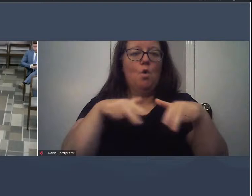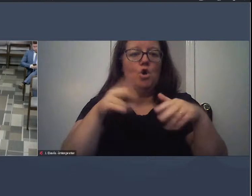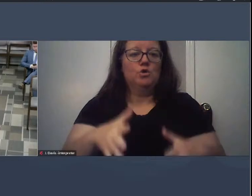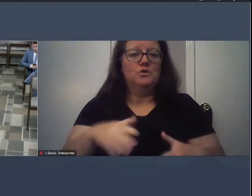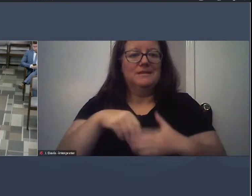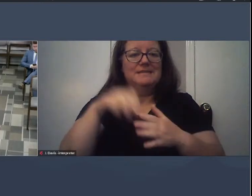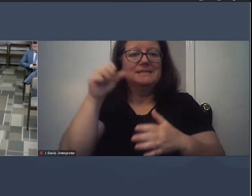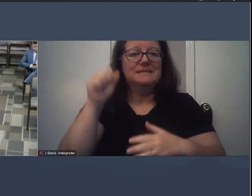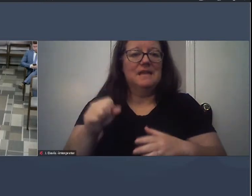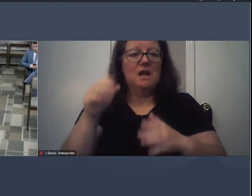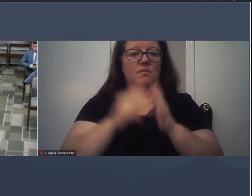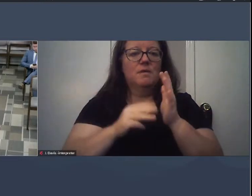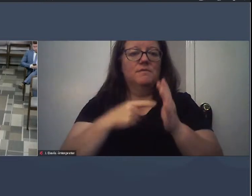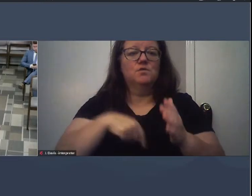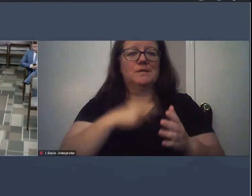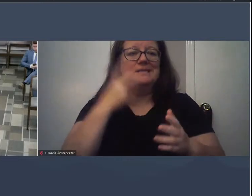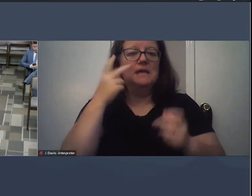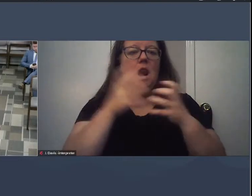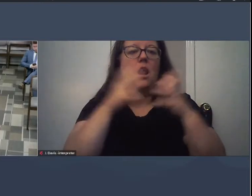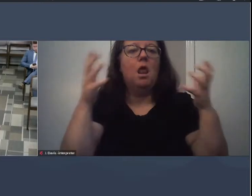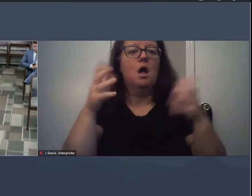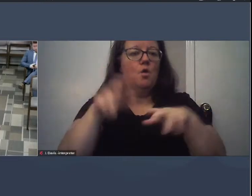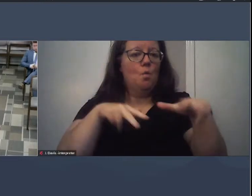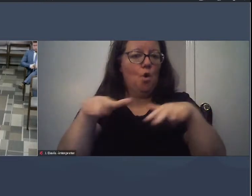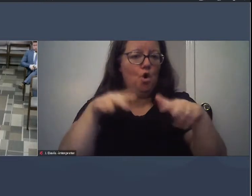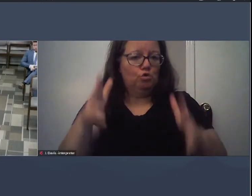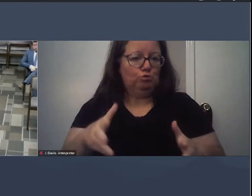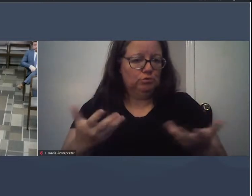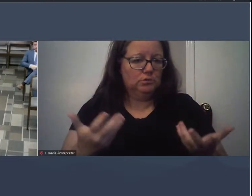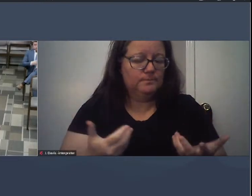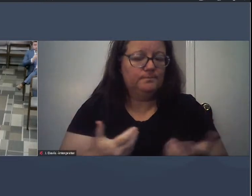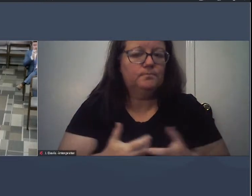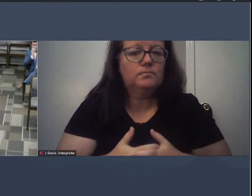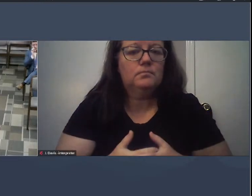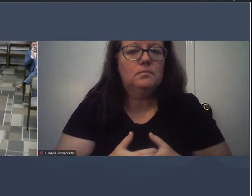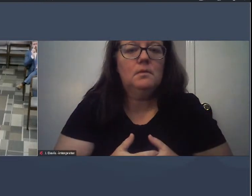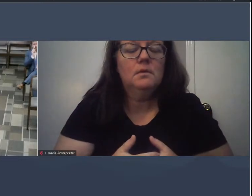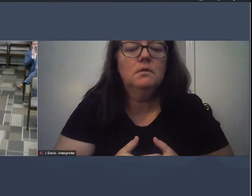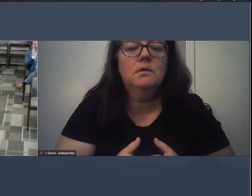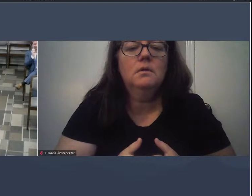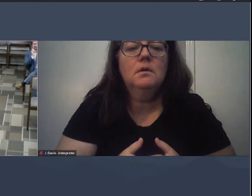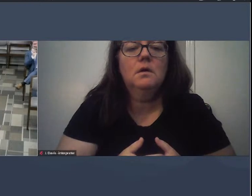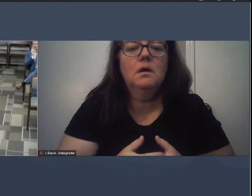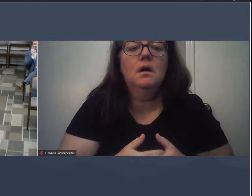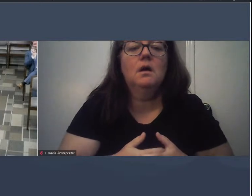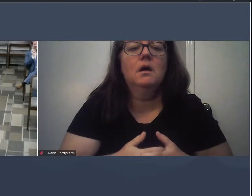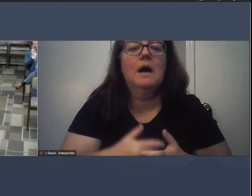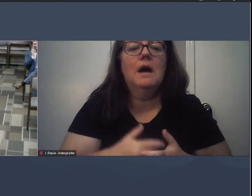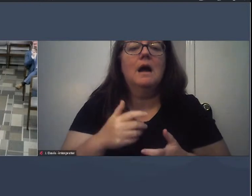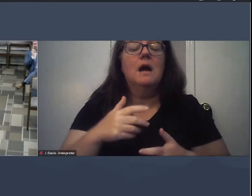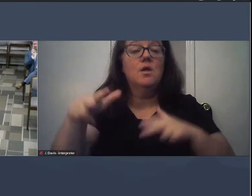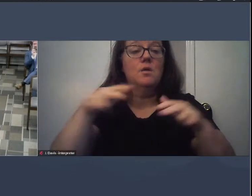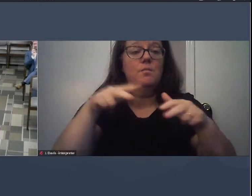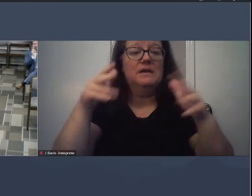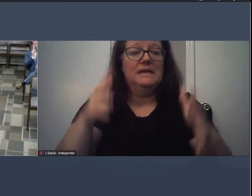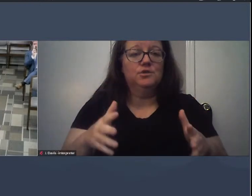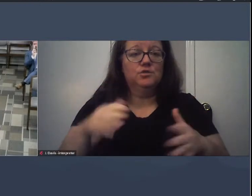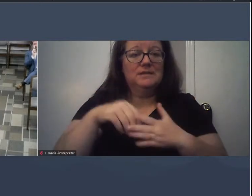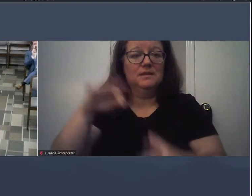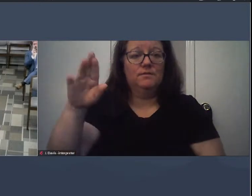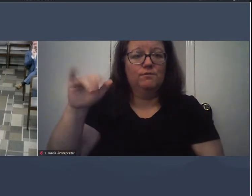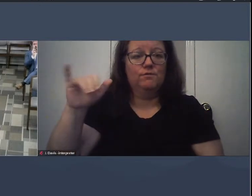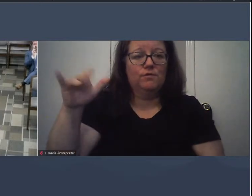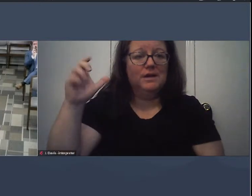see pedestrians because our residents at our apartment community don't own automobiles. Our pedestrians in Fraser don't